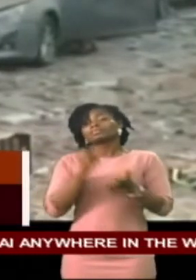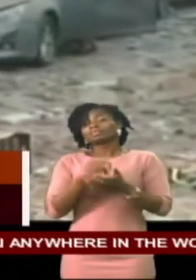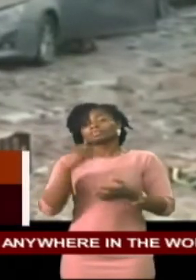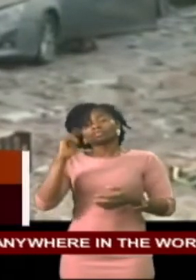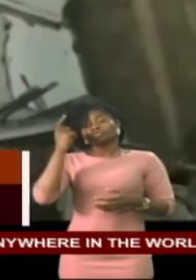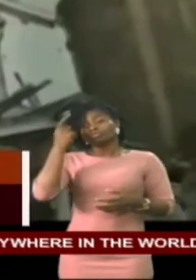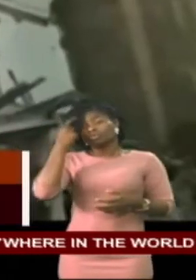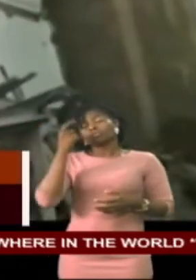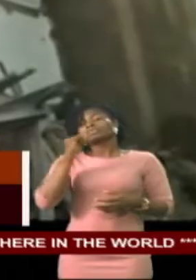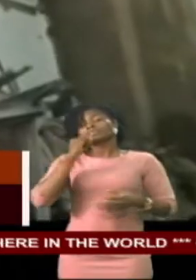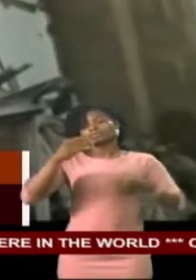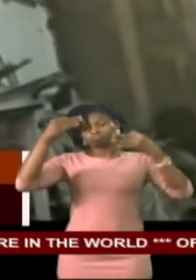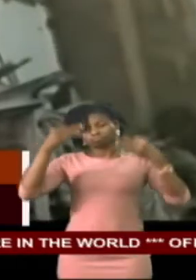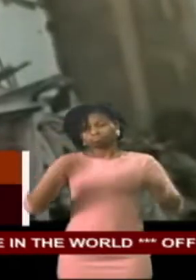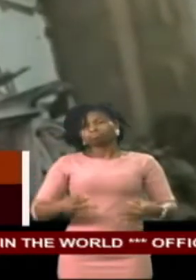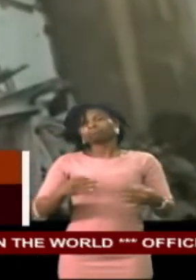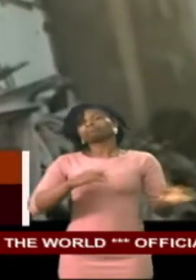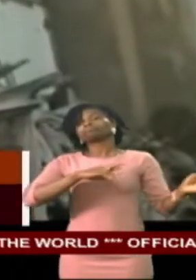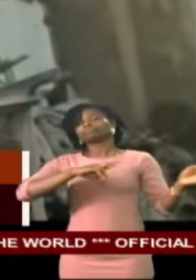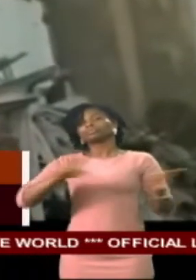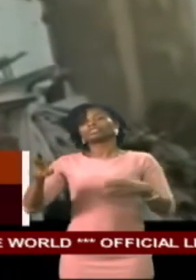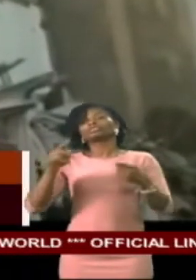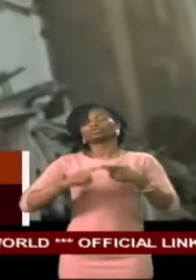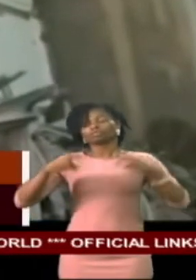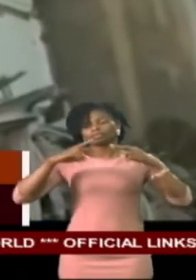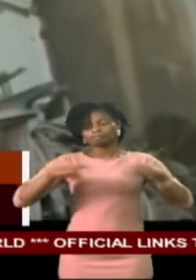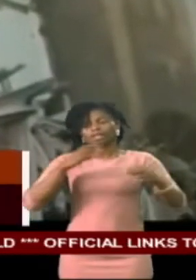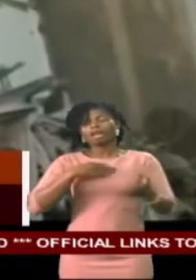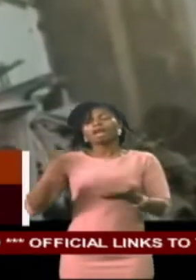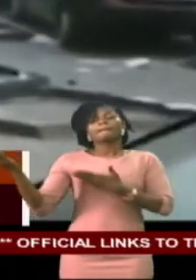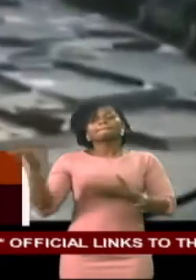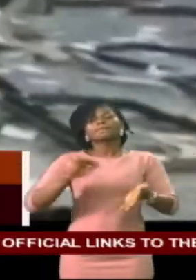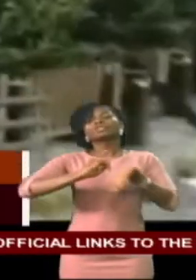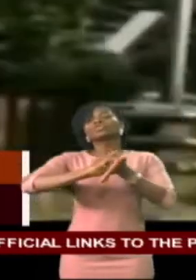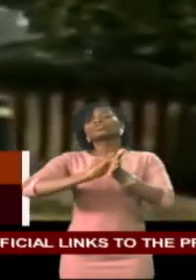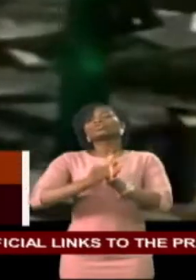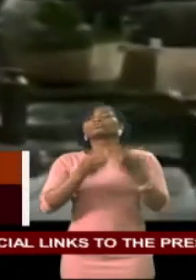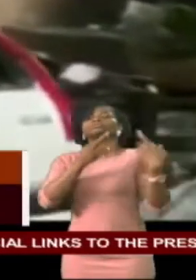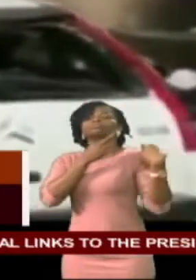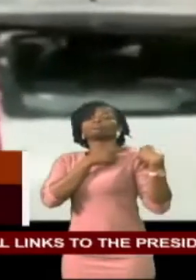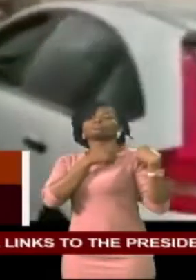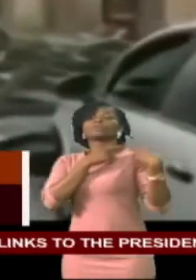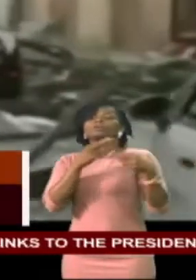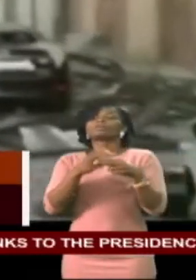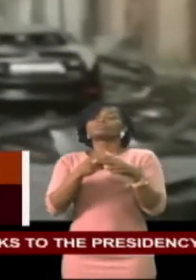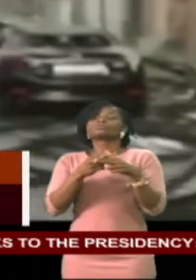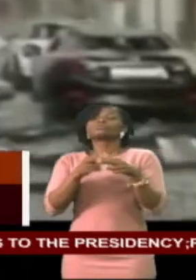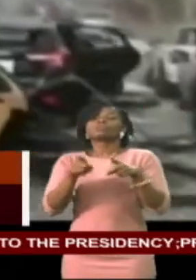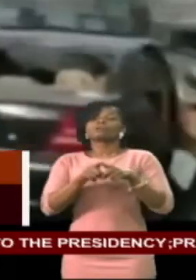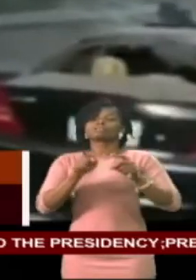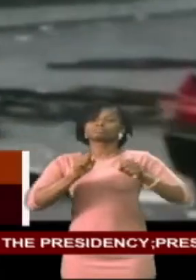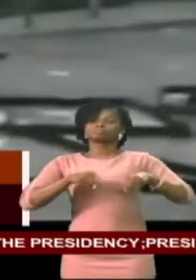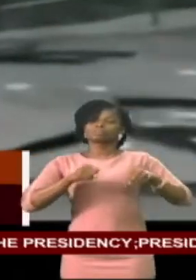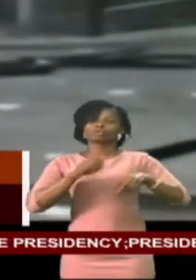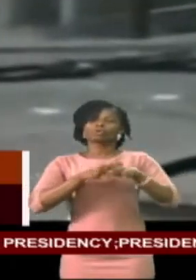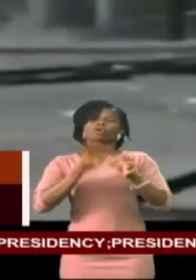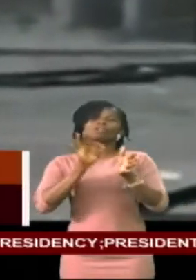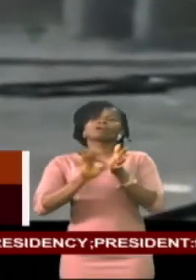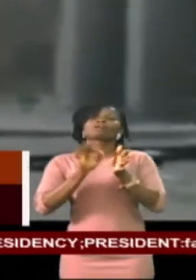government is determined to investigate and bring those responsible as soon as possible on account of negligence.